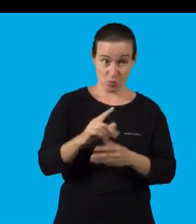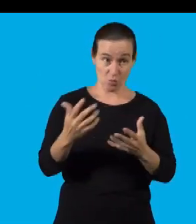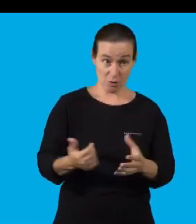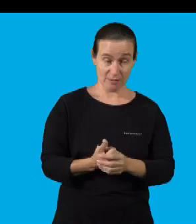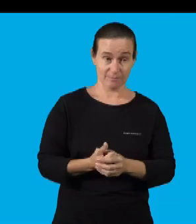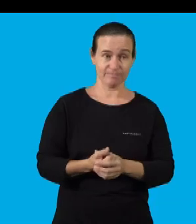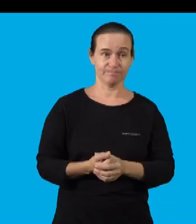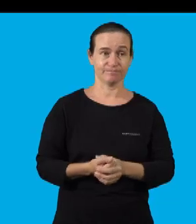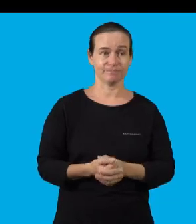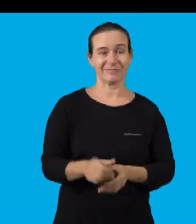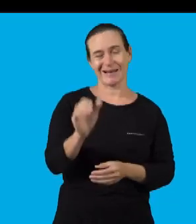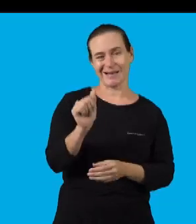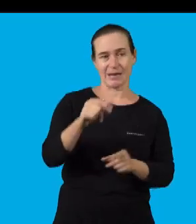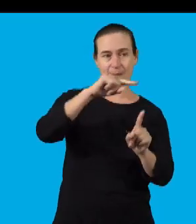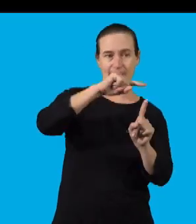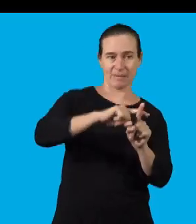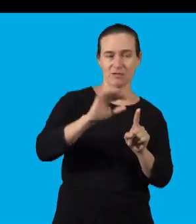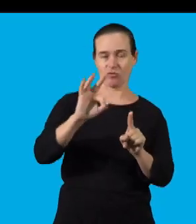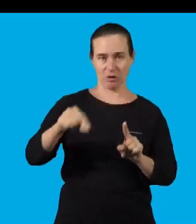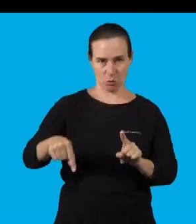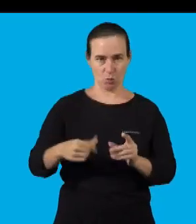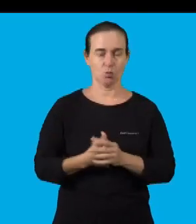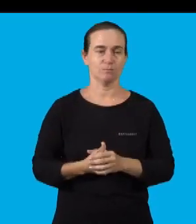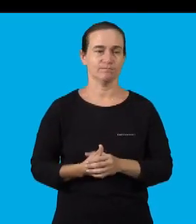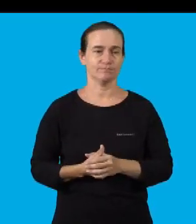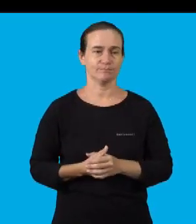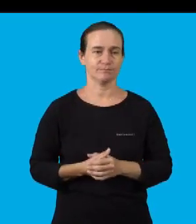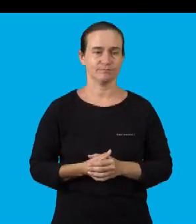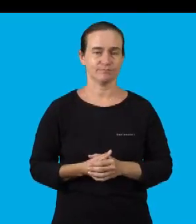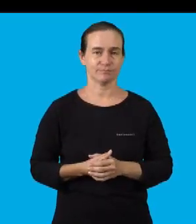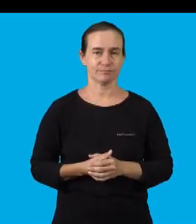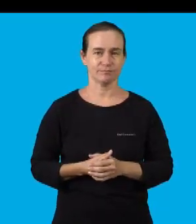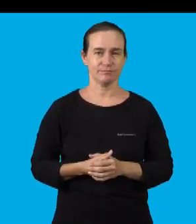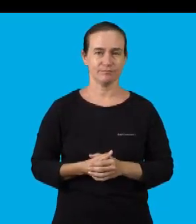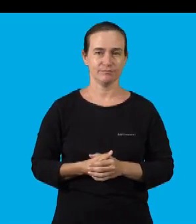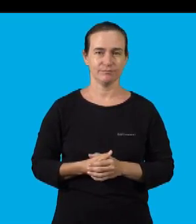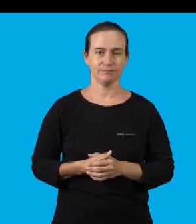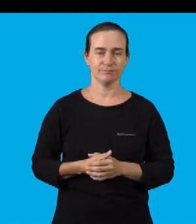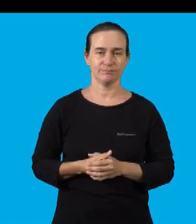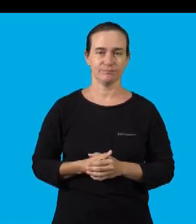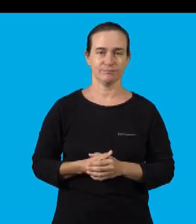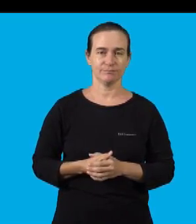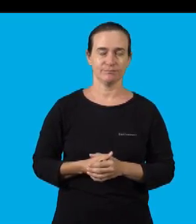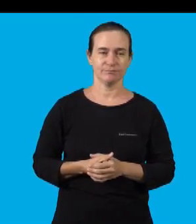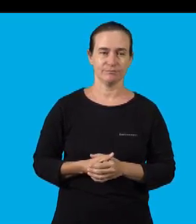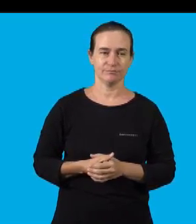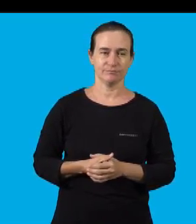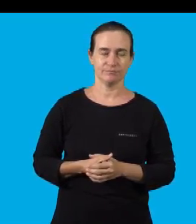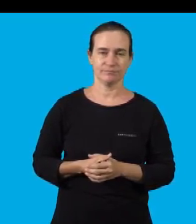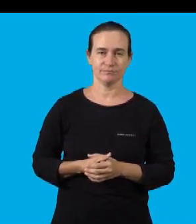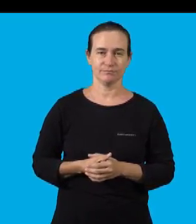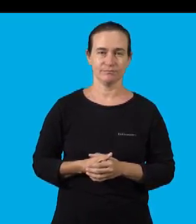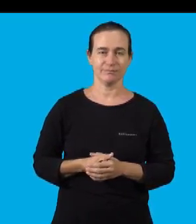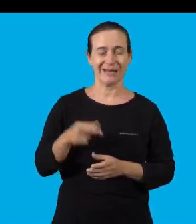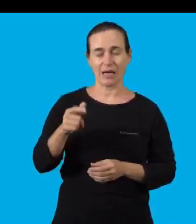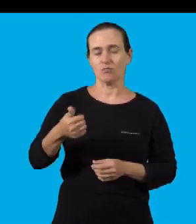equals to a plus 3q, and that is their one equation. Then when